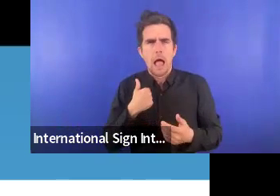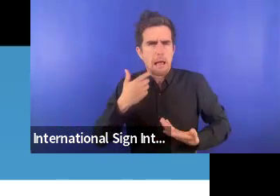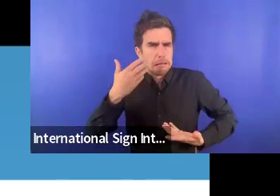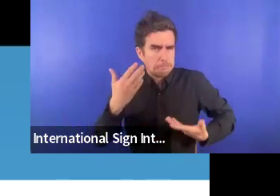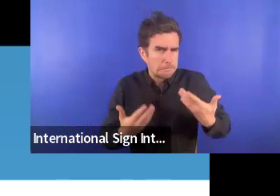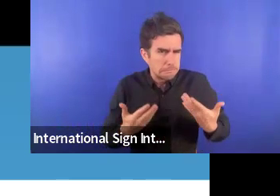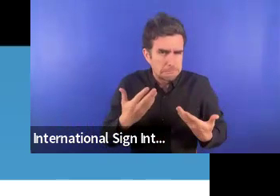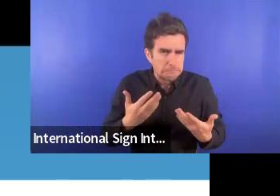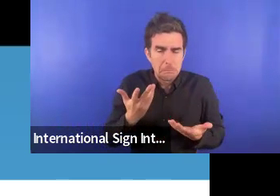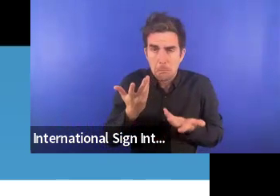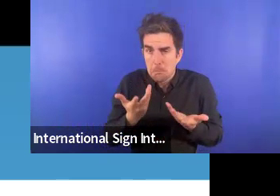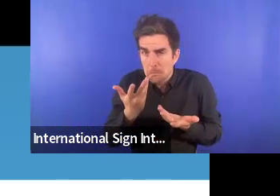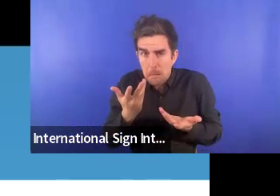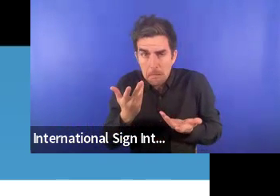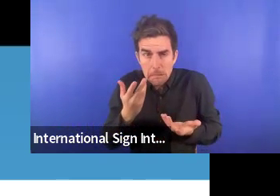haven't seen it, but